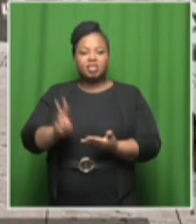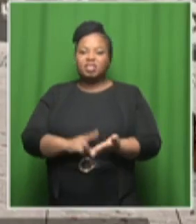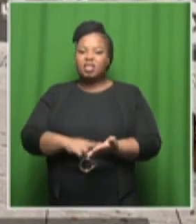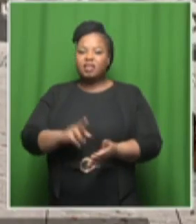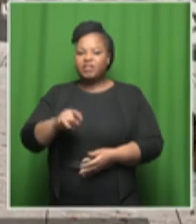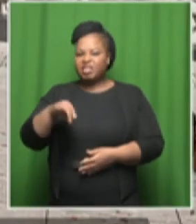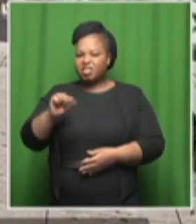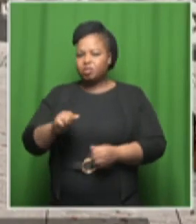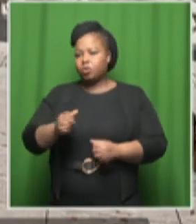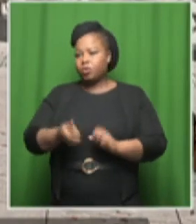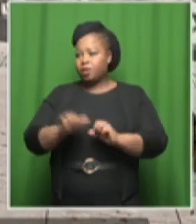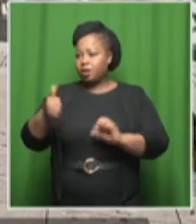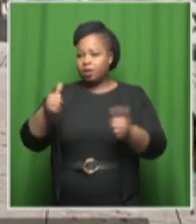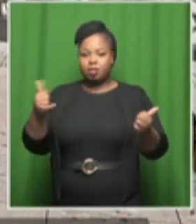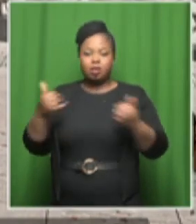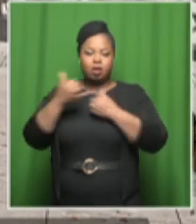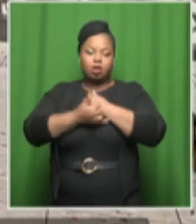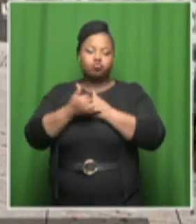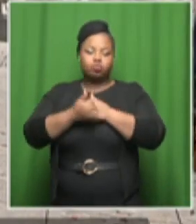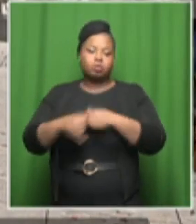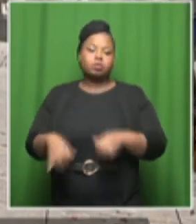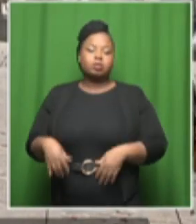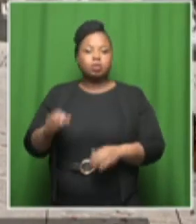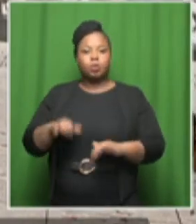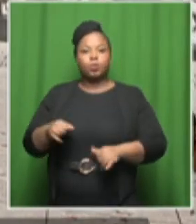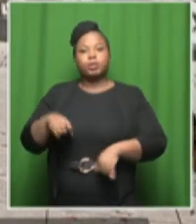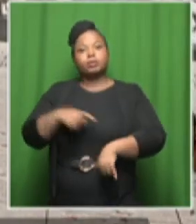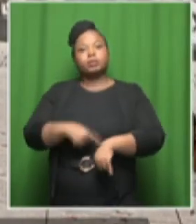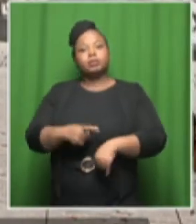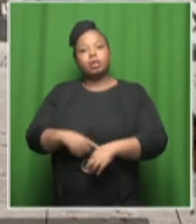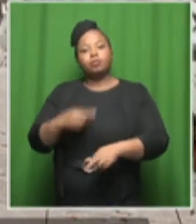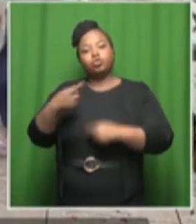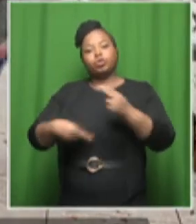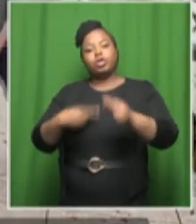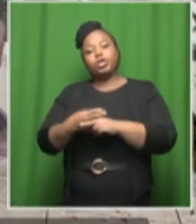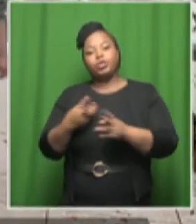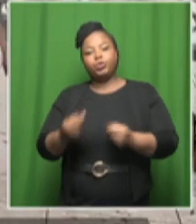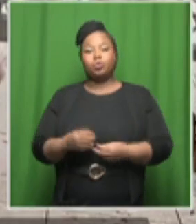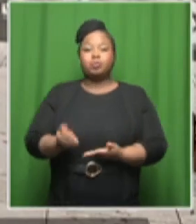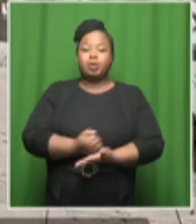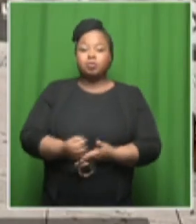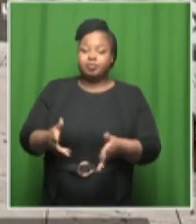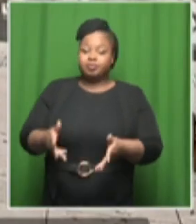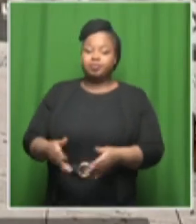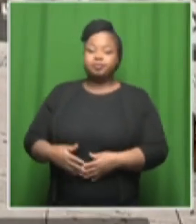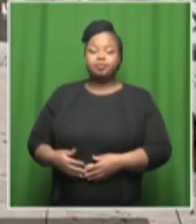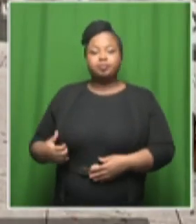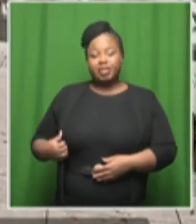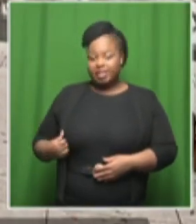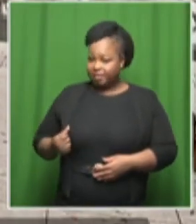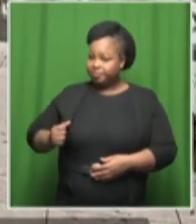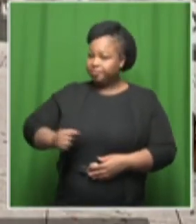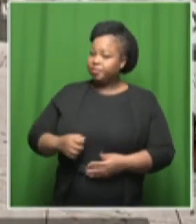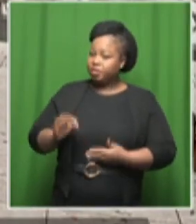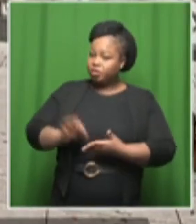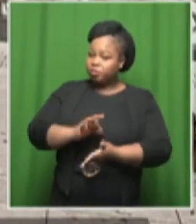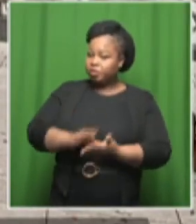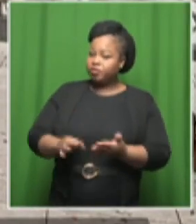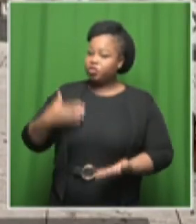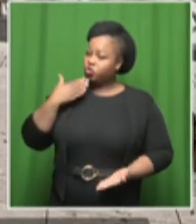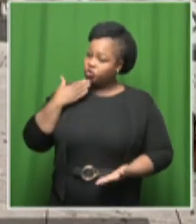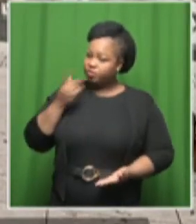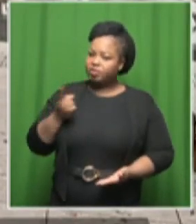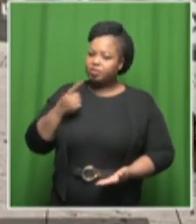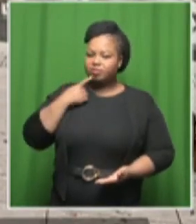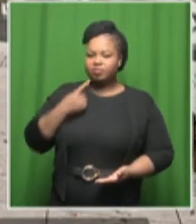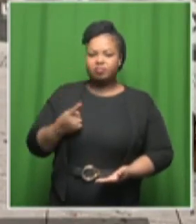other countries, as well as long waiting times to renew passports here. When it comes to who she would be voting for, she